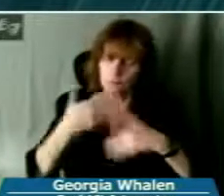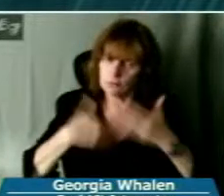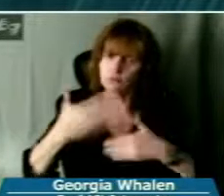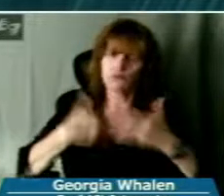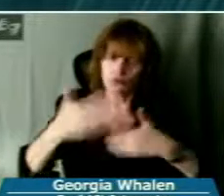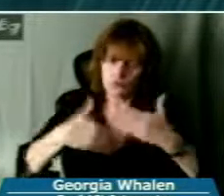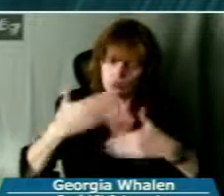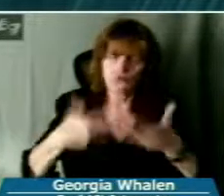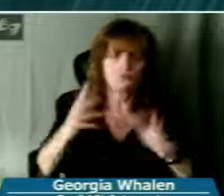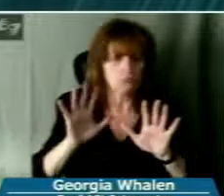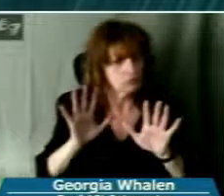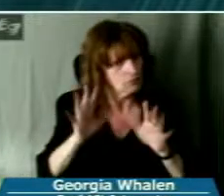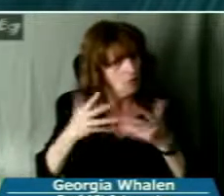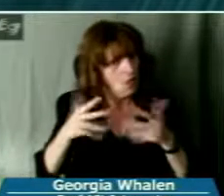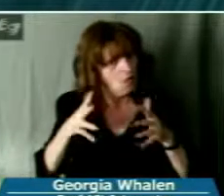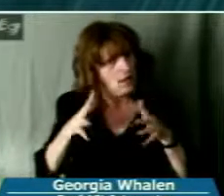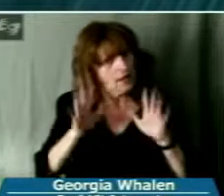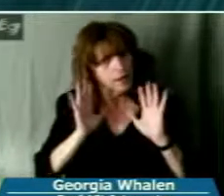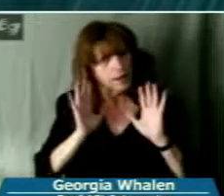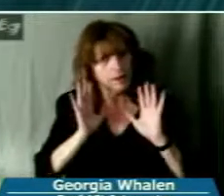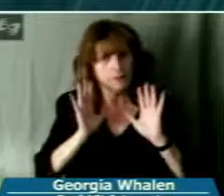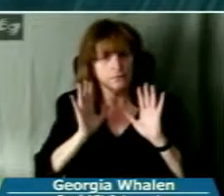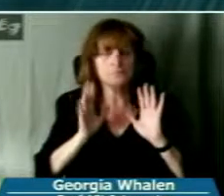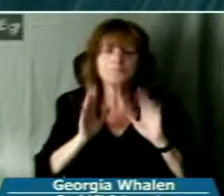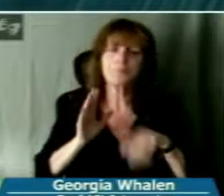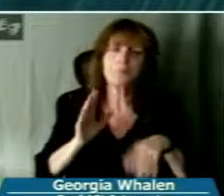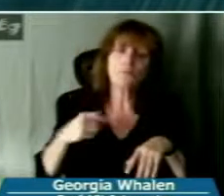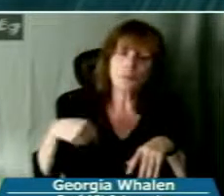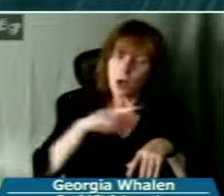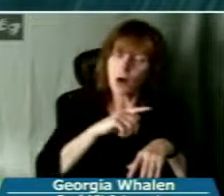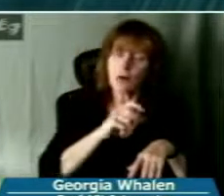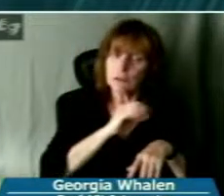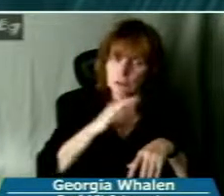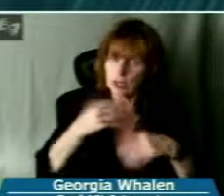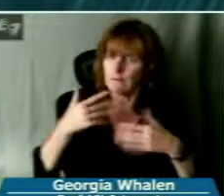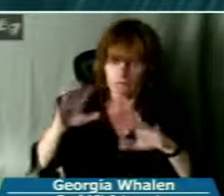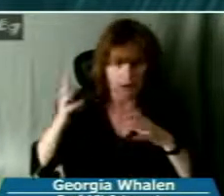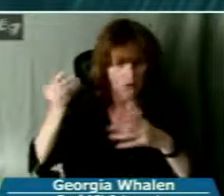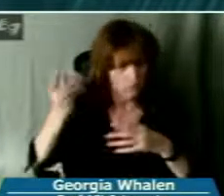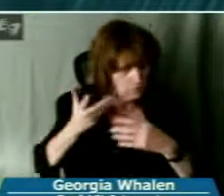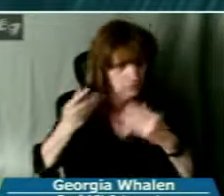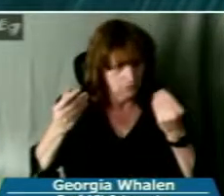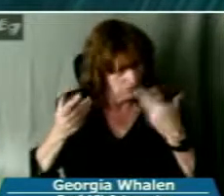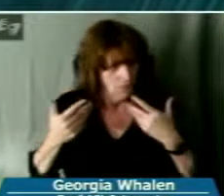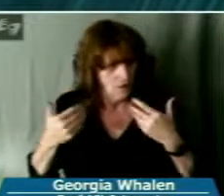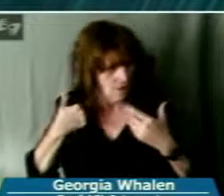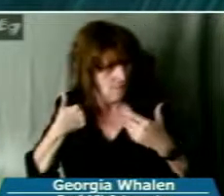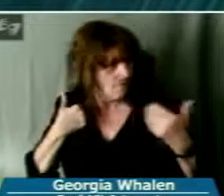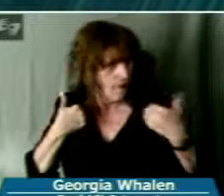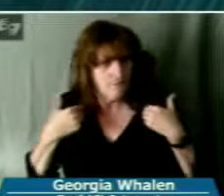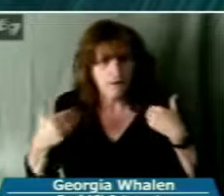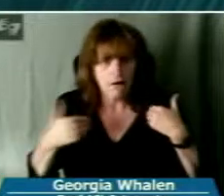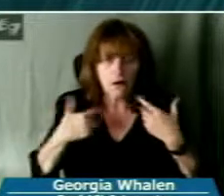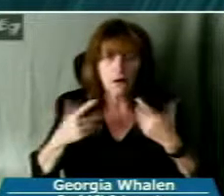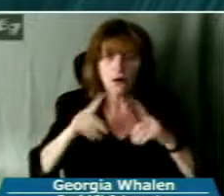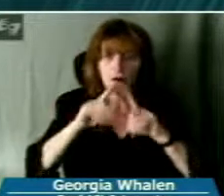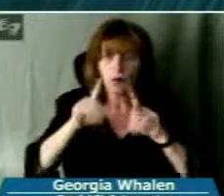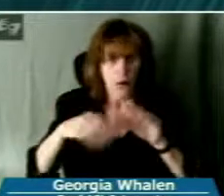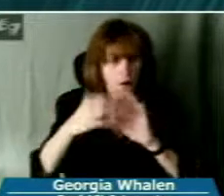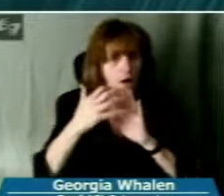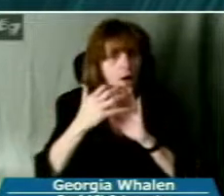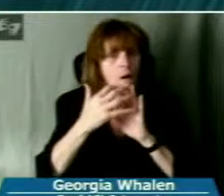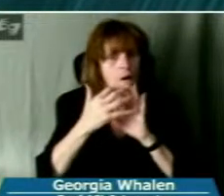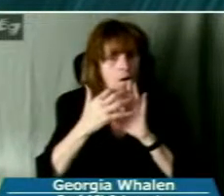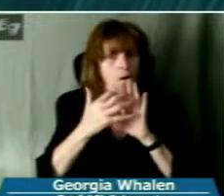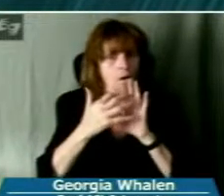updates from our clerks. So it's live and people can look at it. It's a long document because we have a lot of services here at the